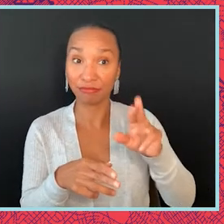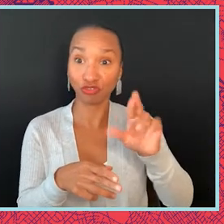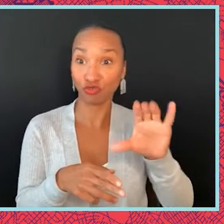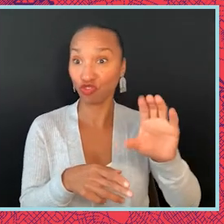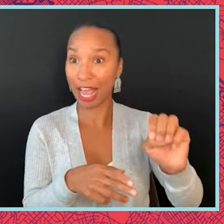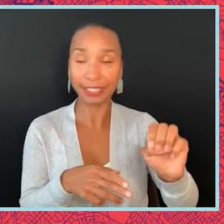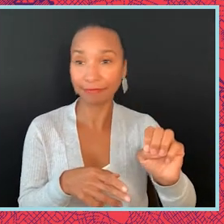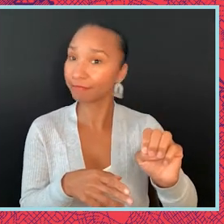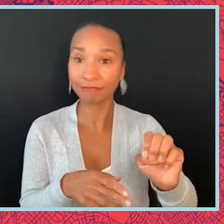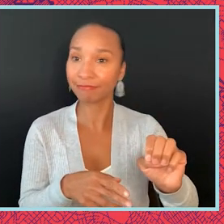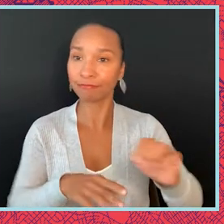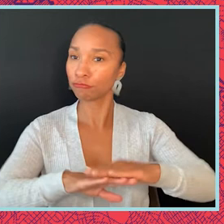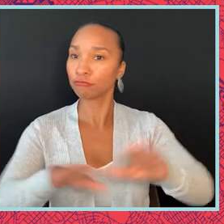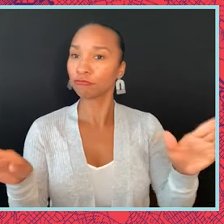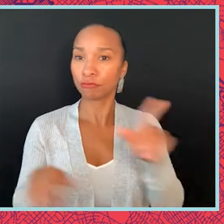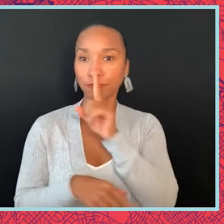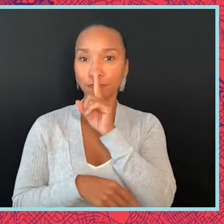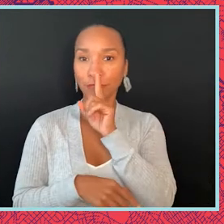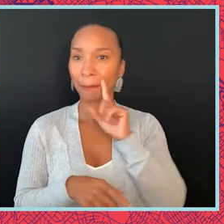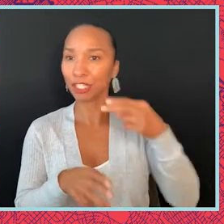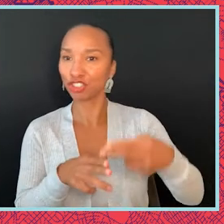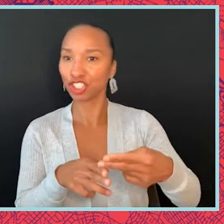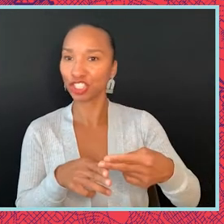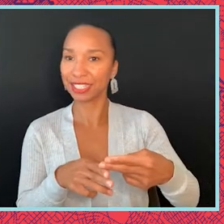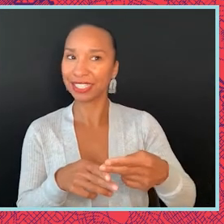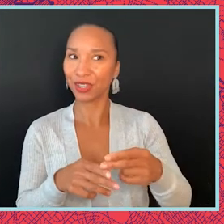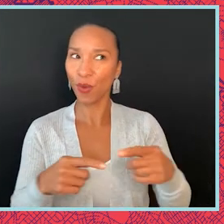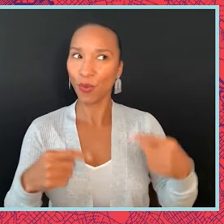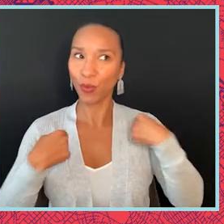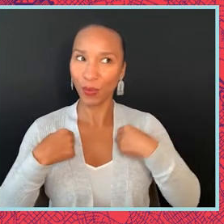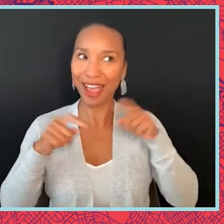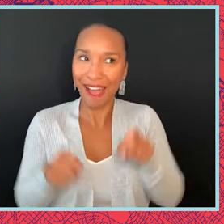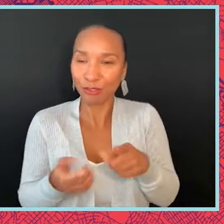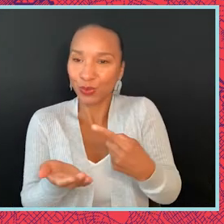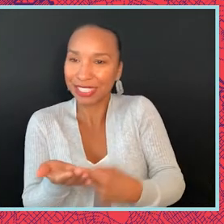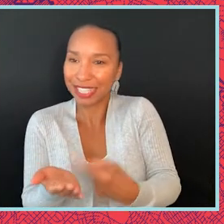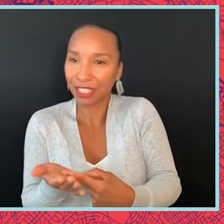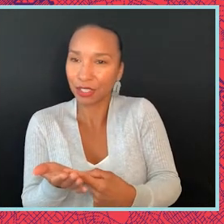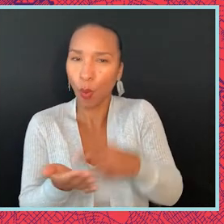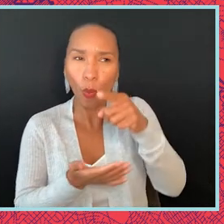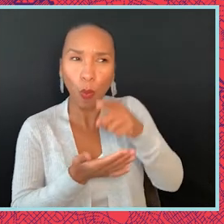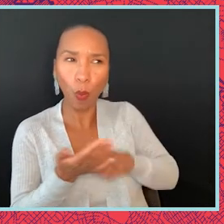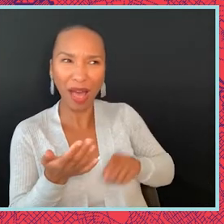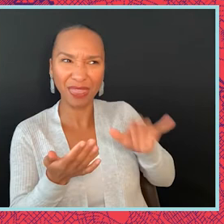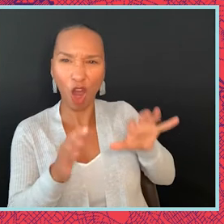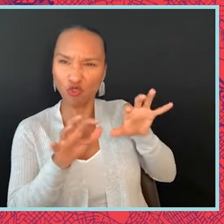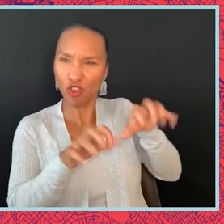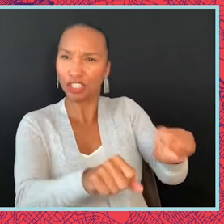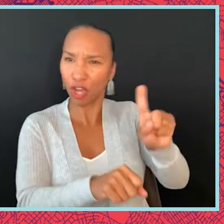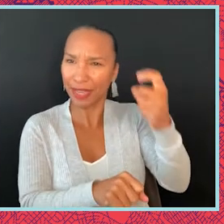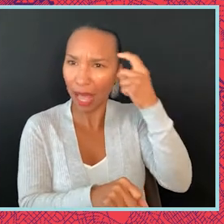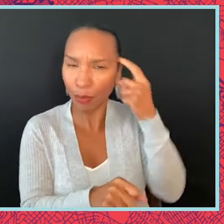sort of a race-free event. And we have to talk about what people were trying to stop, which